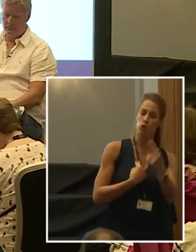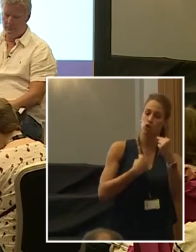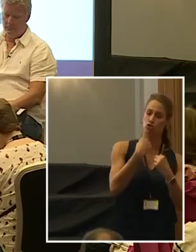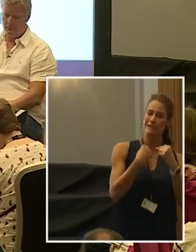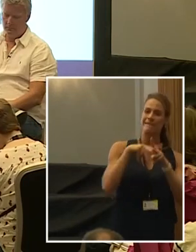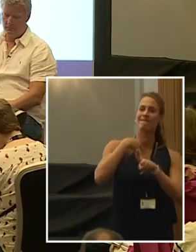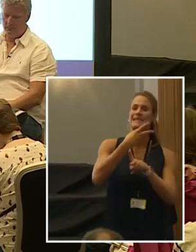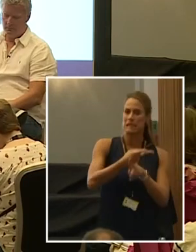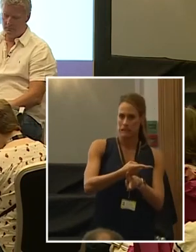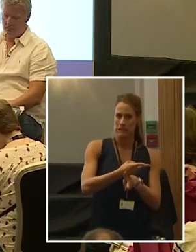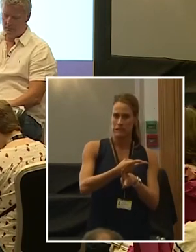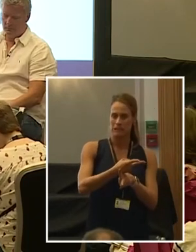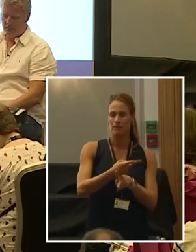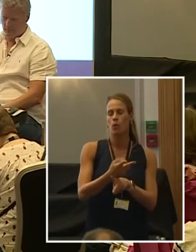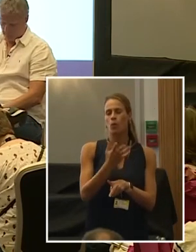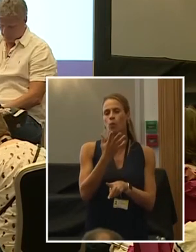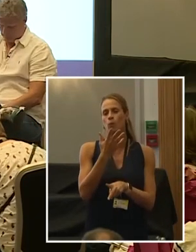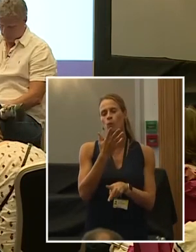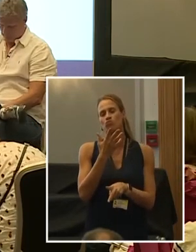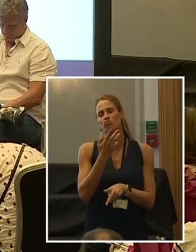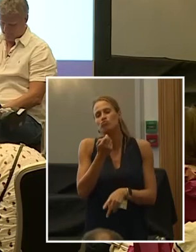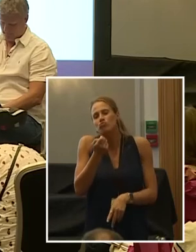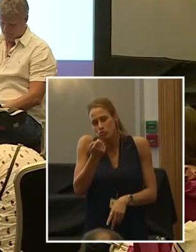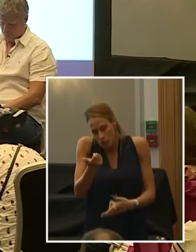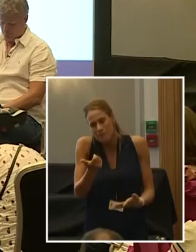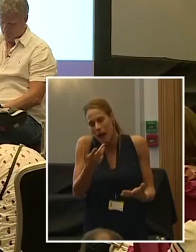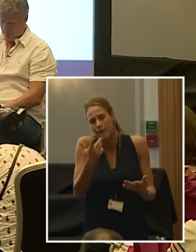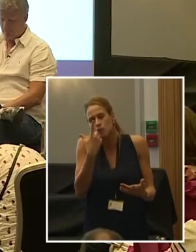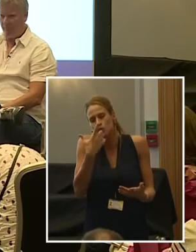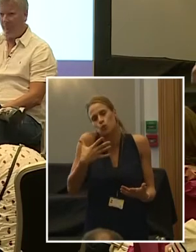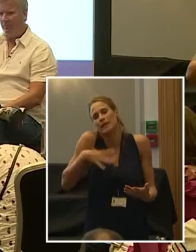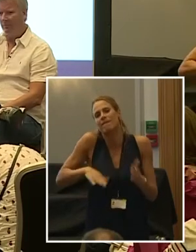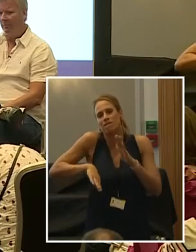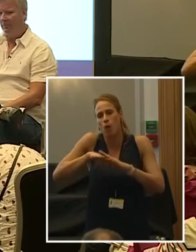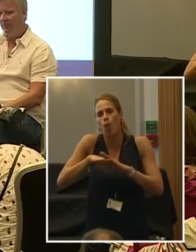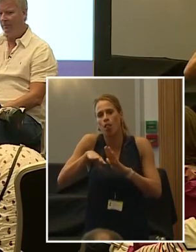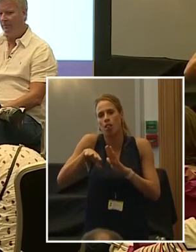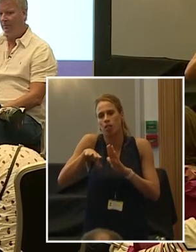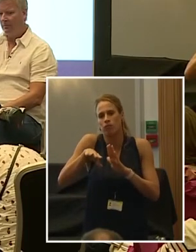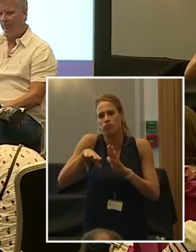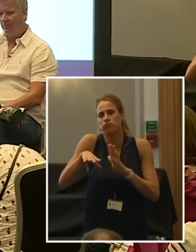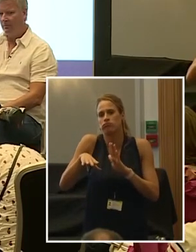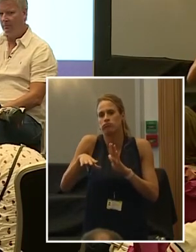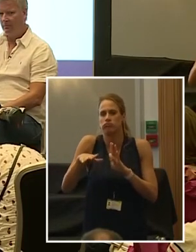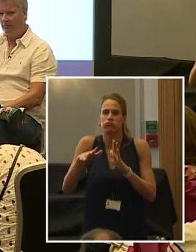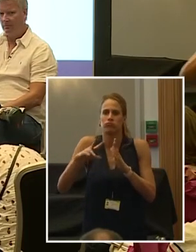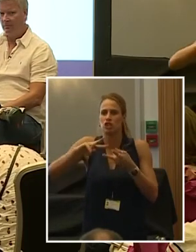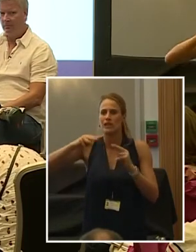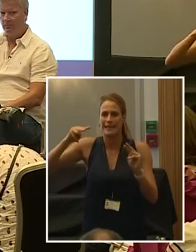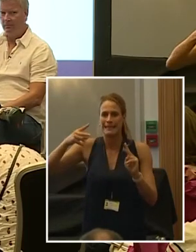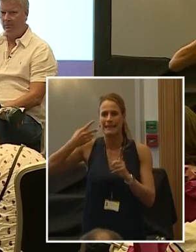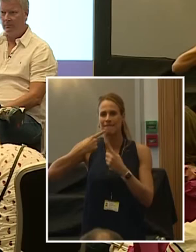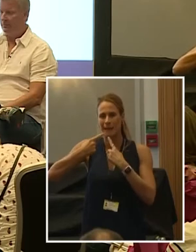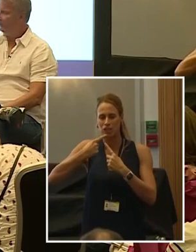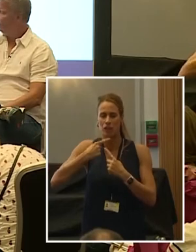sometimes it is required and sometimes it is not. It depends on what the protocol states. For example, in Davis's